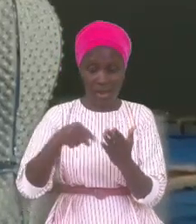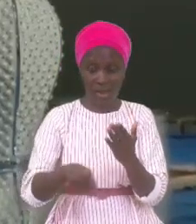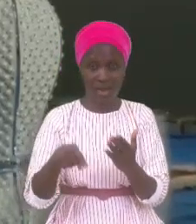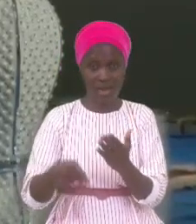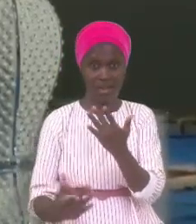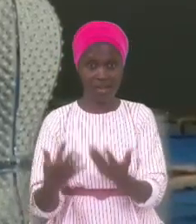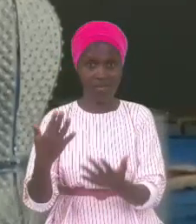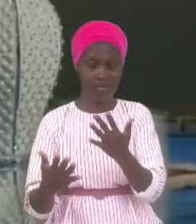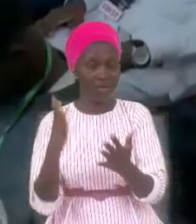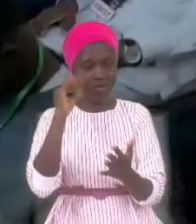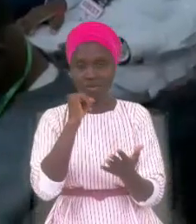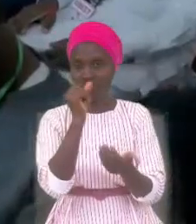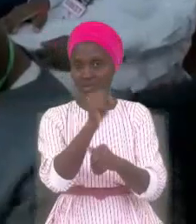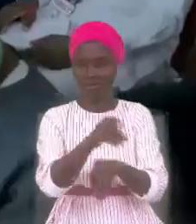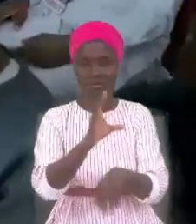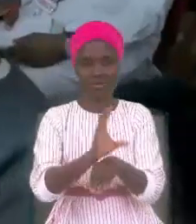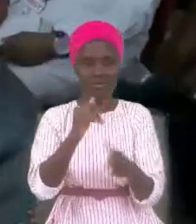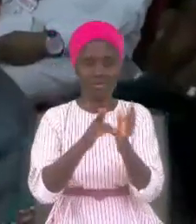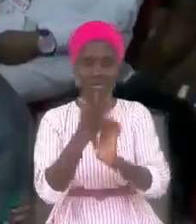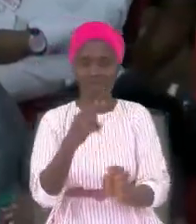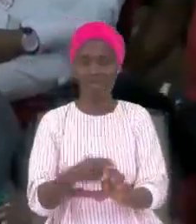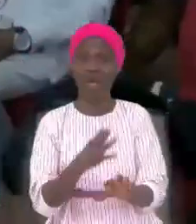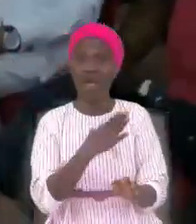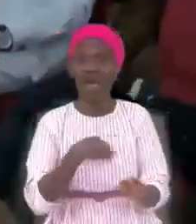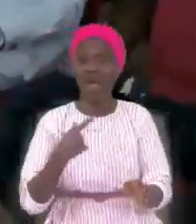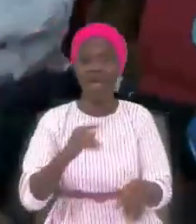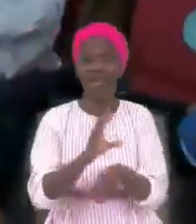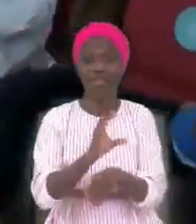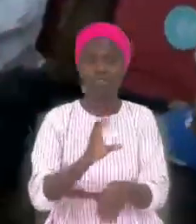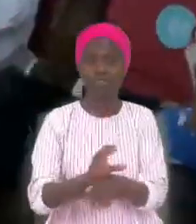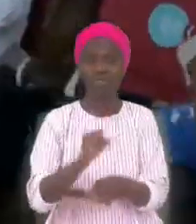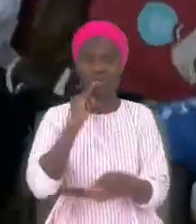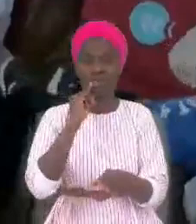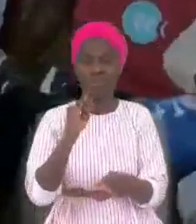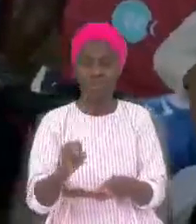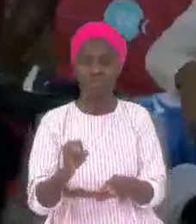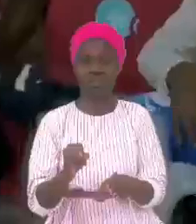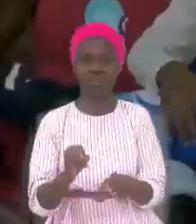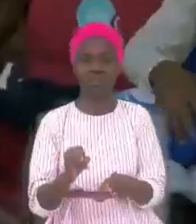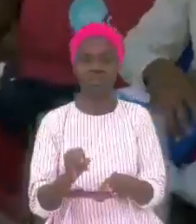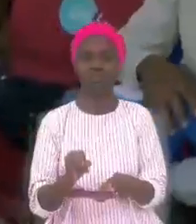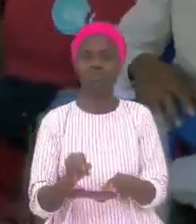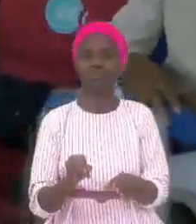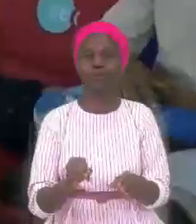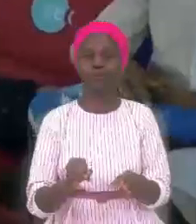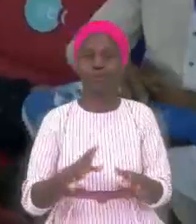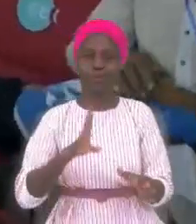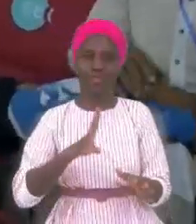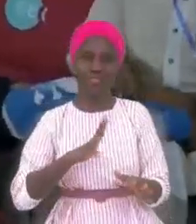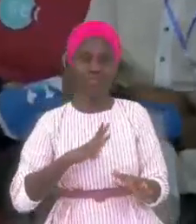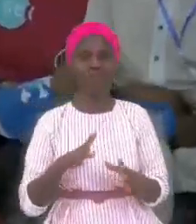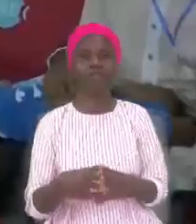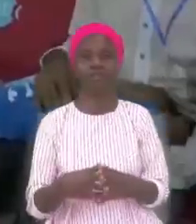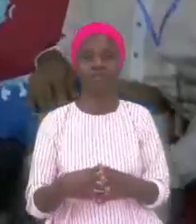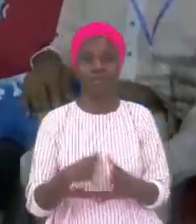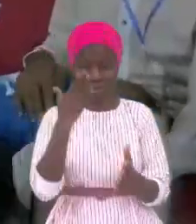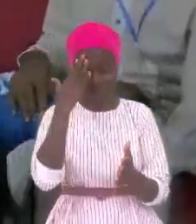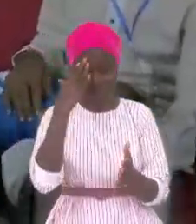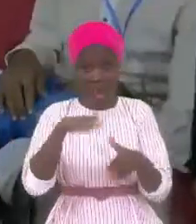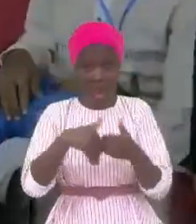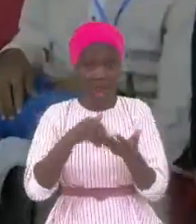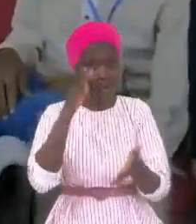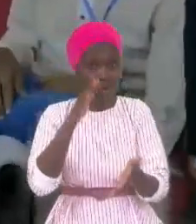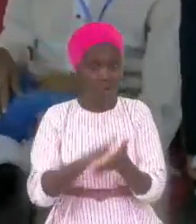in Jesus' name. And the church is pleasant. Look at how the wife is to the husband, and look at how all